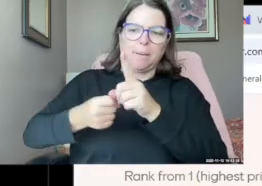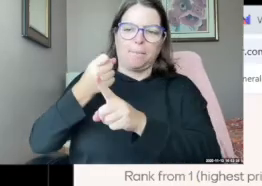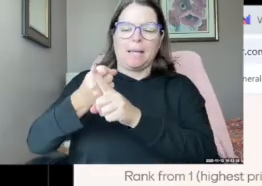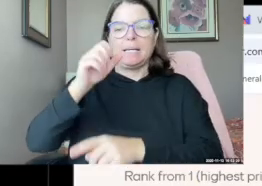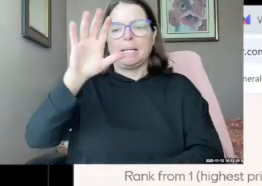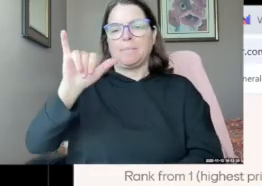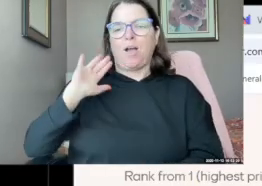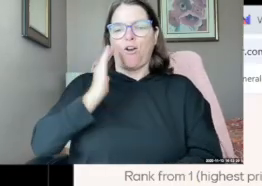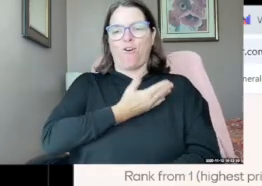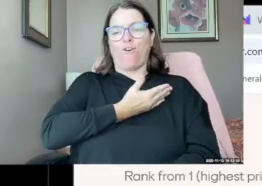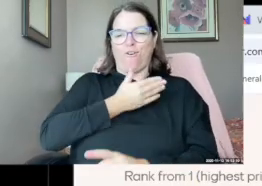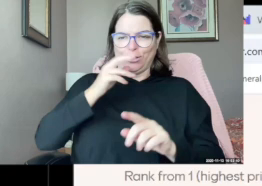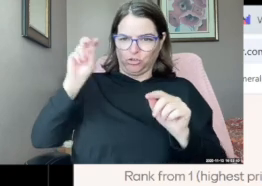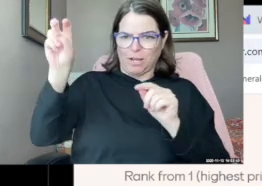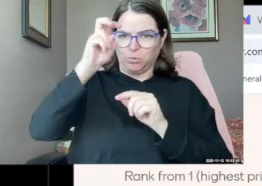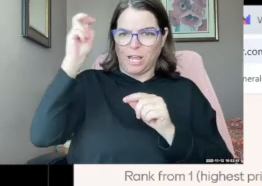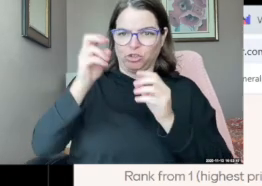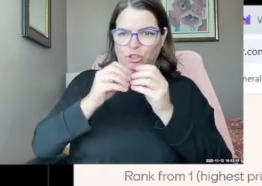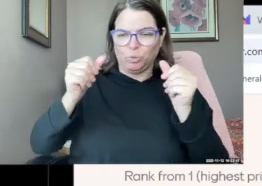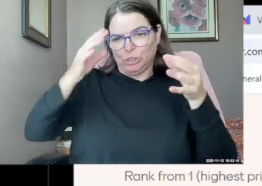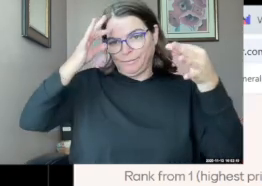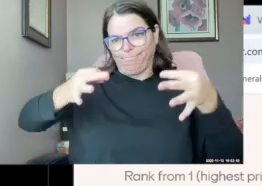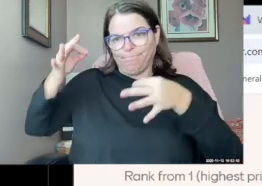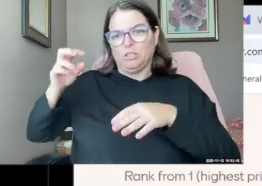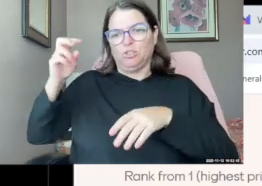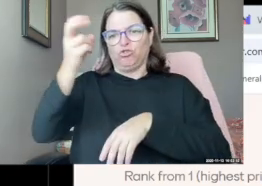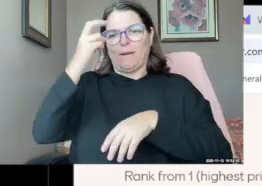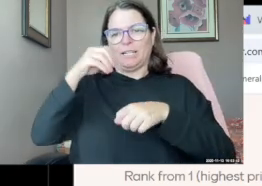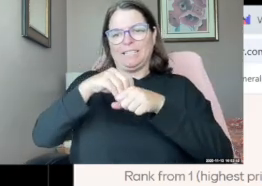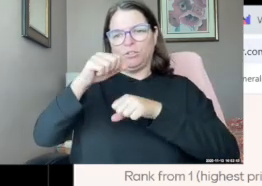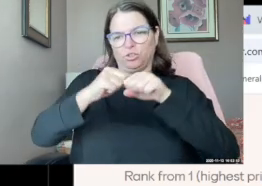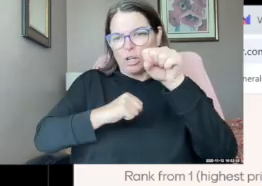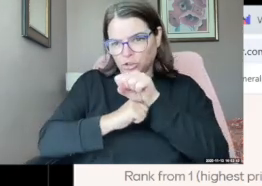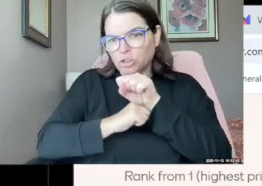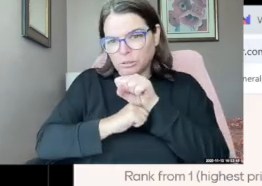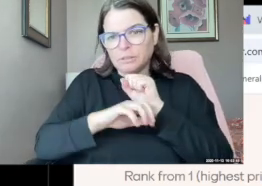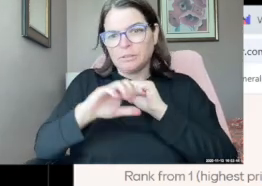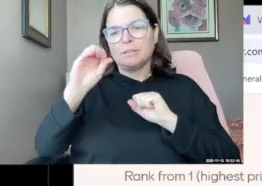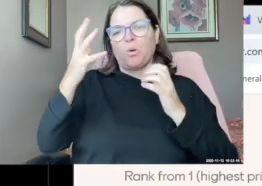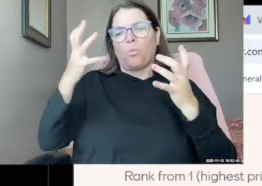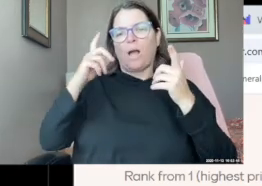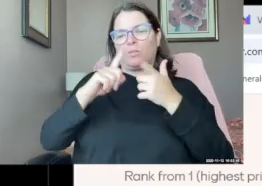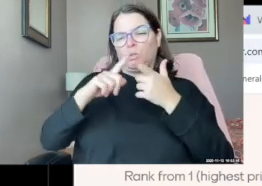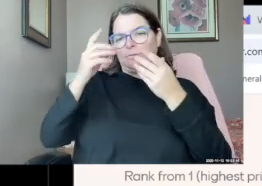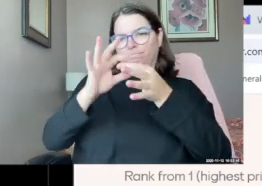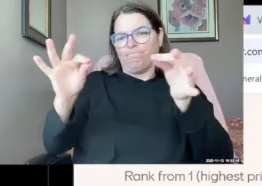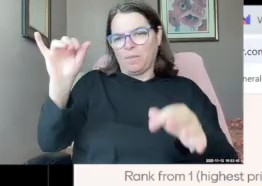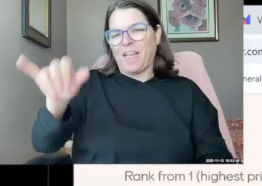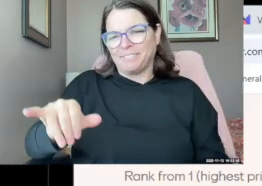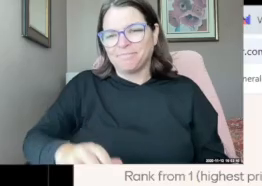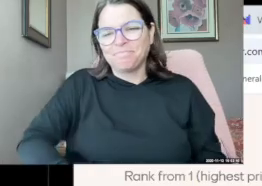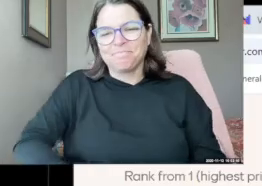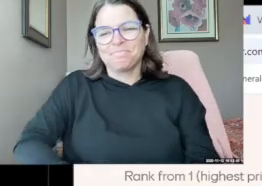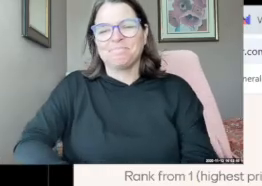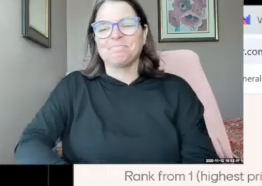and support those who have been disproportionately impacted by our transportation solutions and transportation